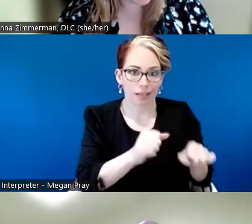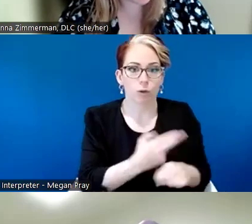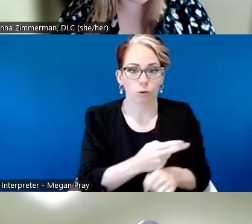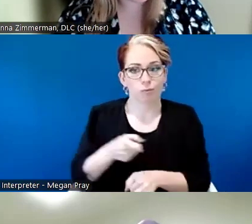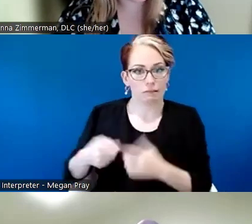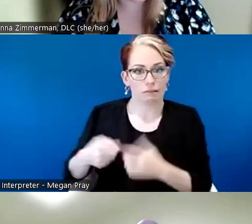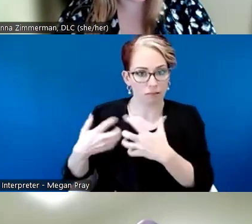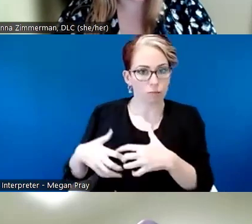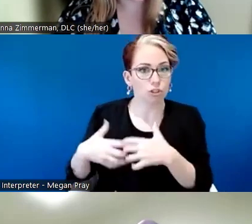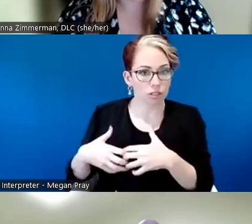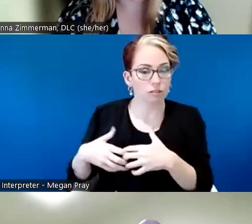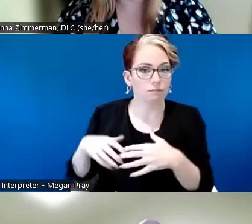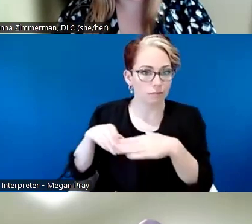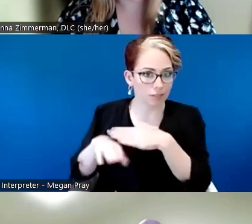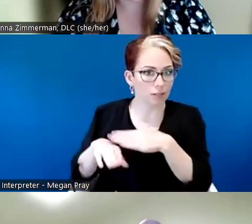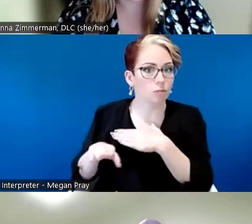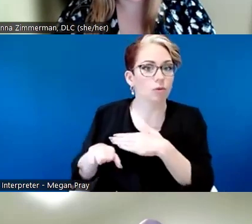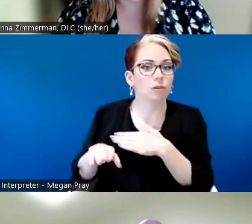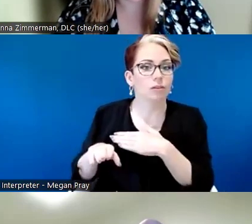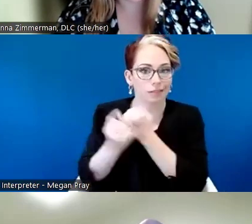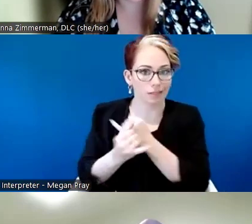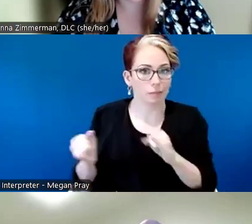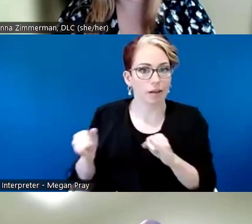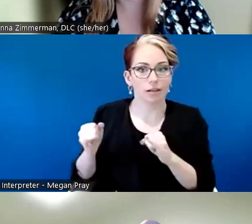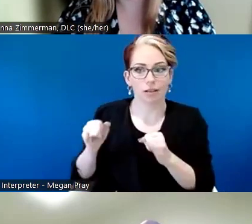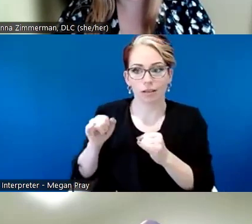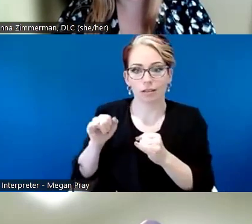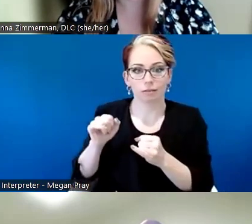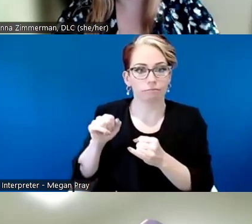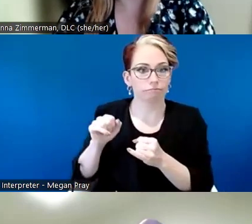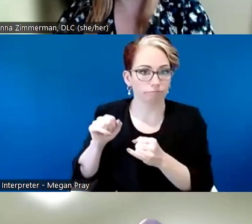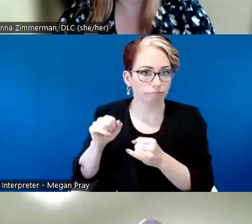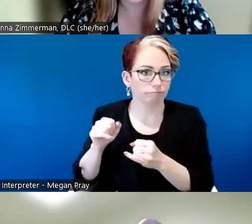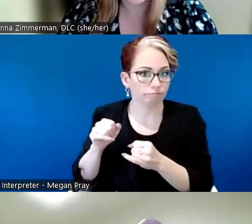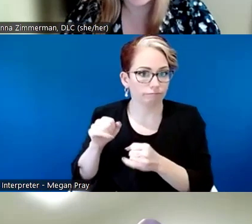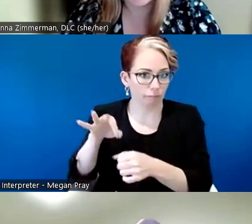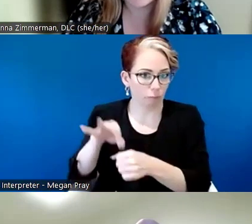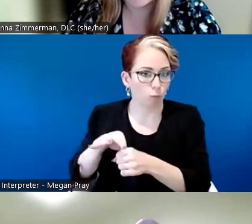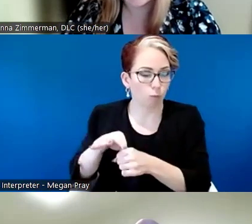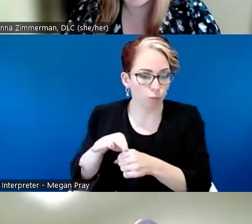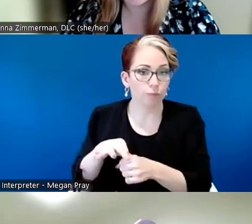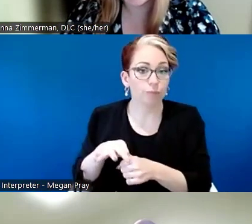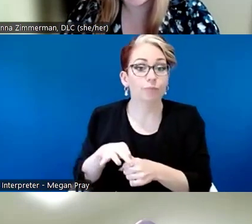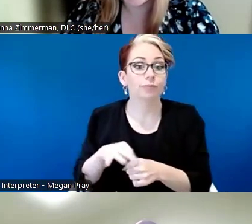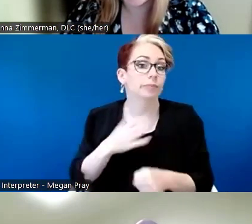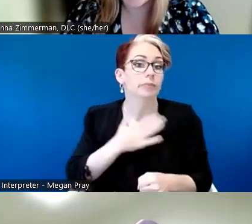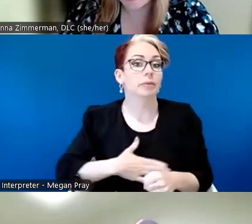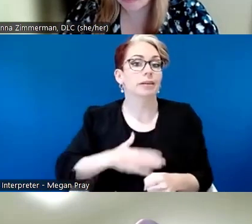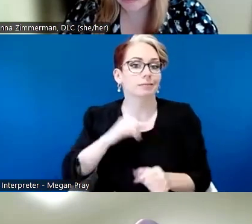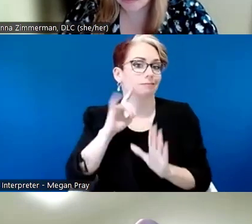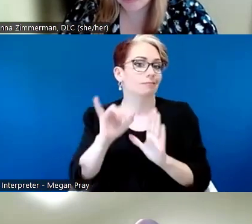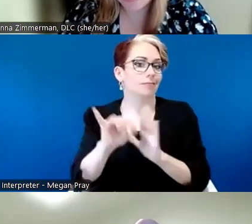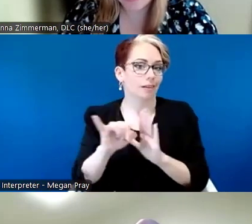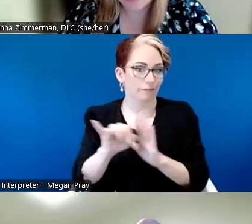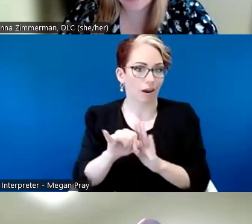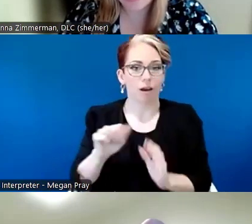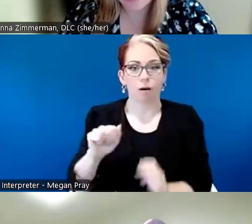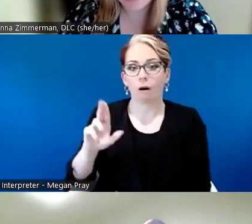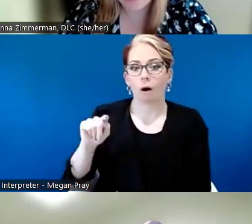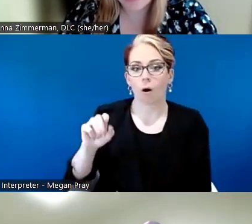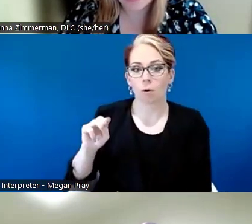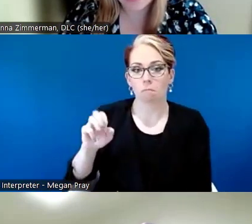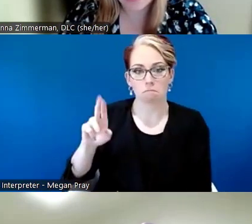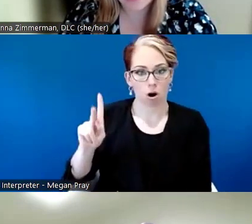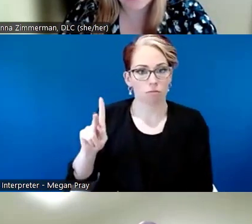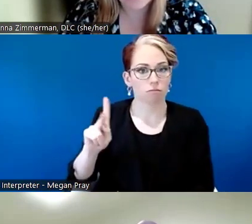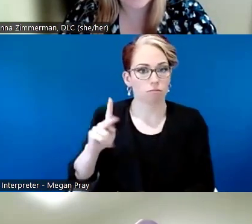we would ask you to look for the automark machine. Make sure that it's working. You can always ask a poll worker, hey,